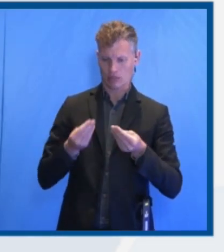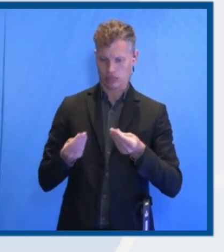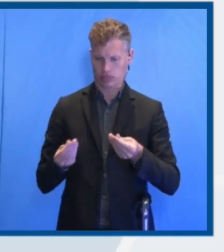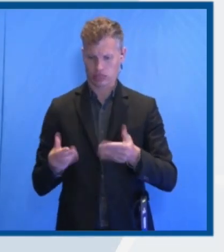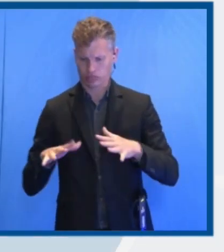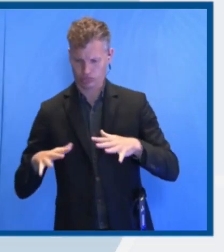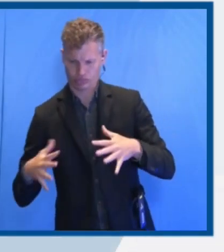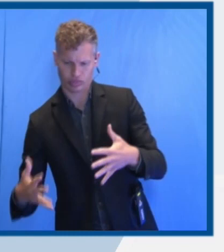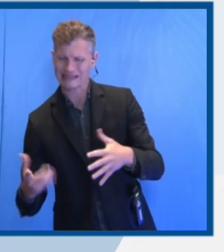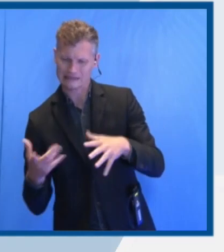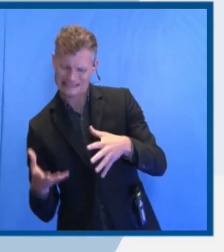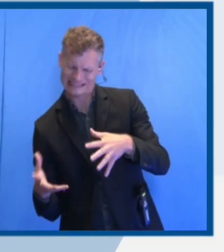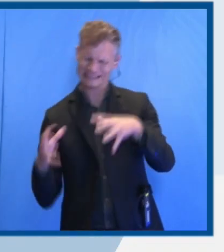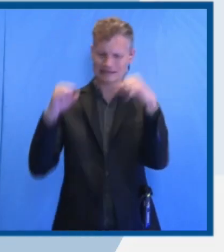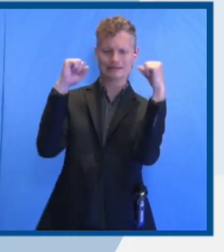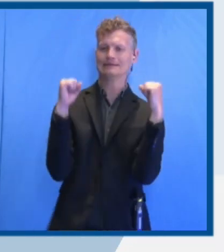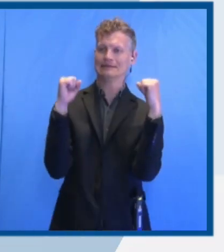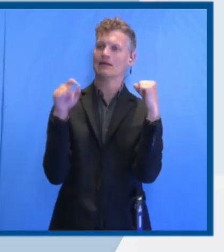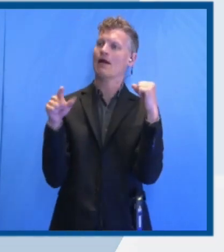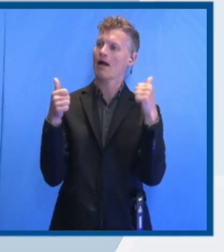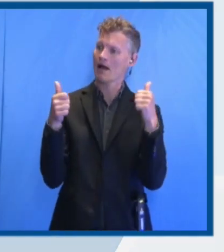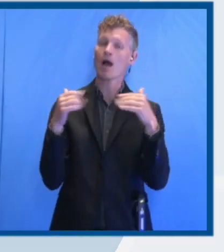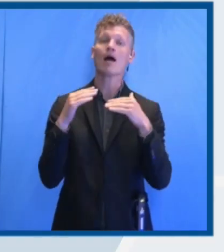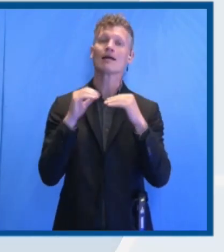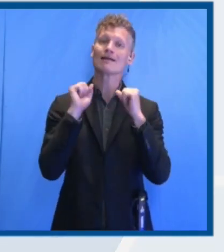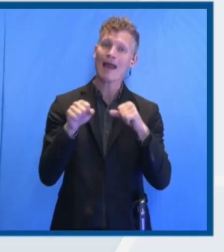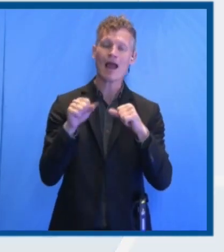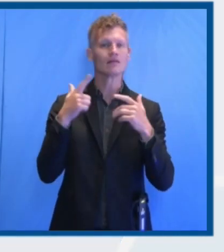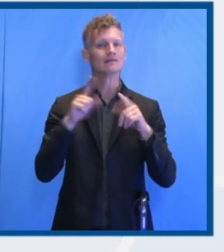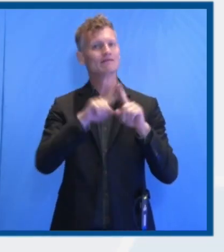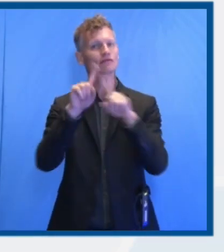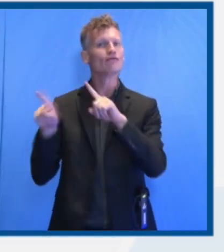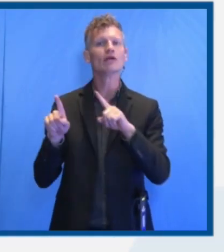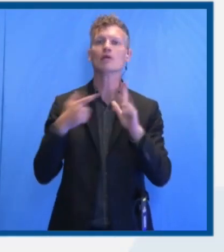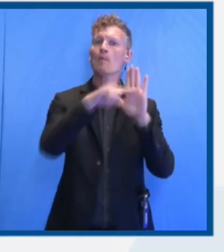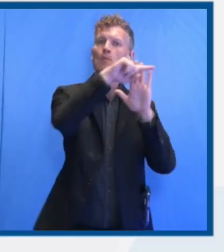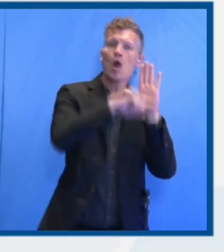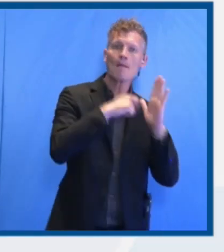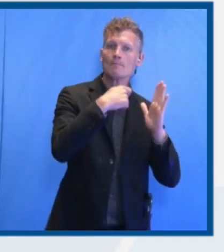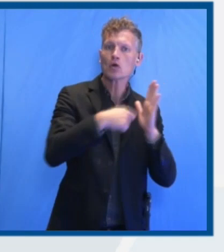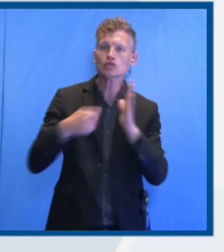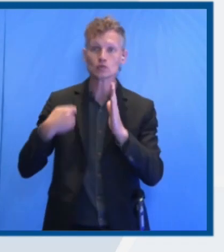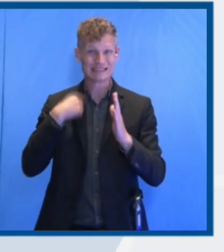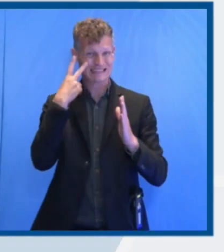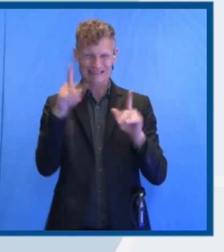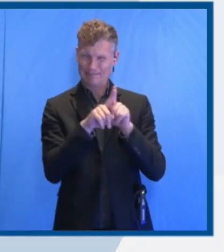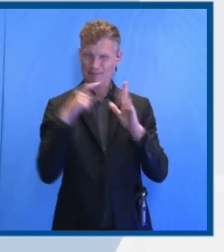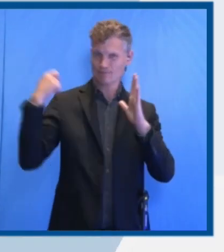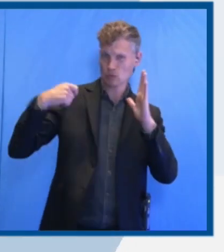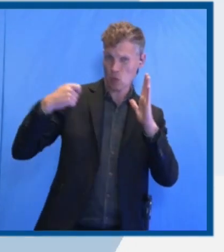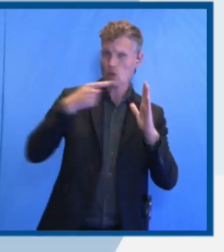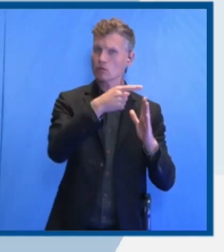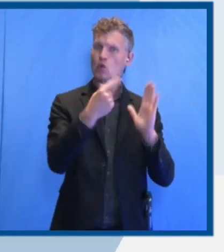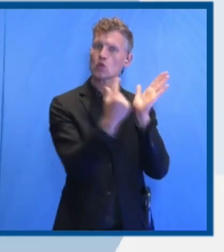influence national programs. And as we saw in that video, partners are doing this in Uganda, and here